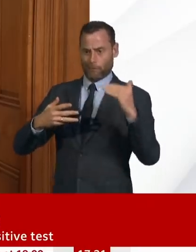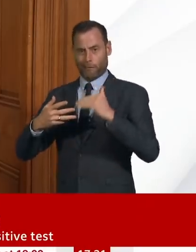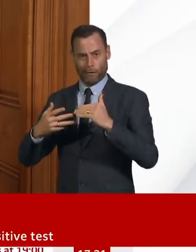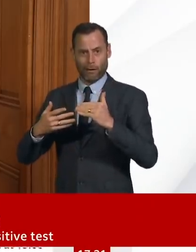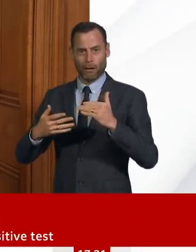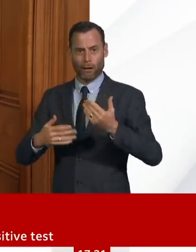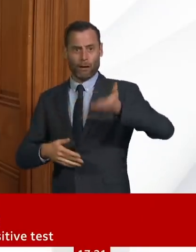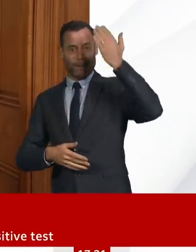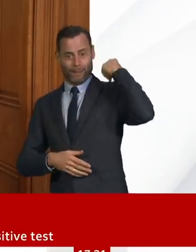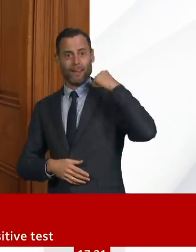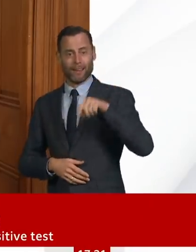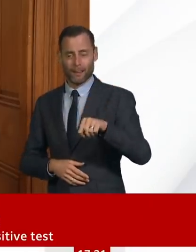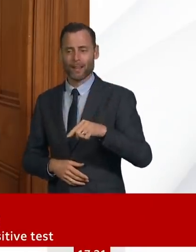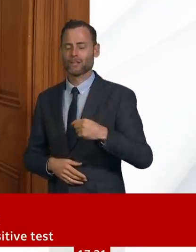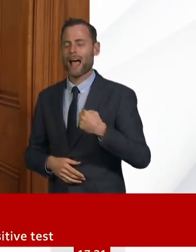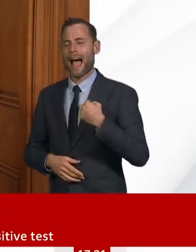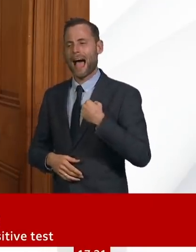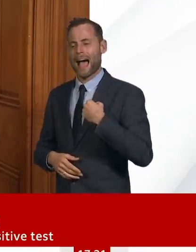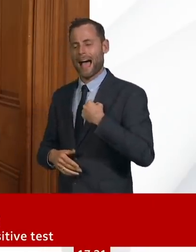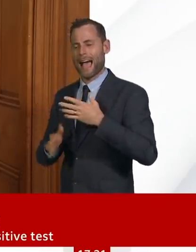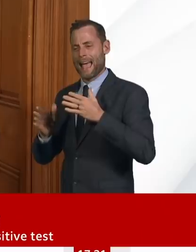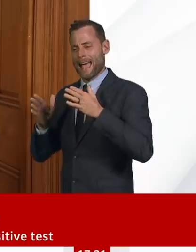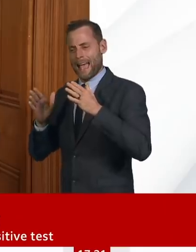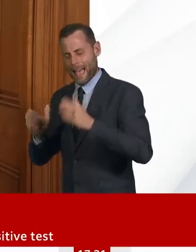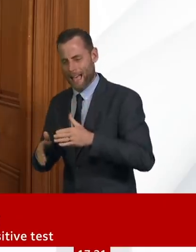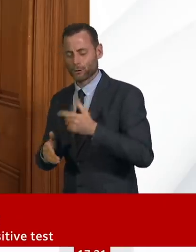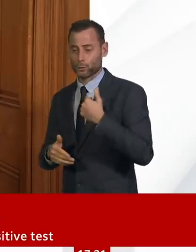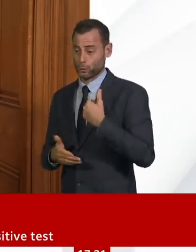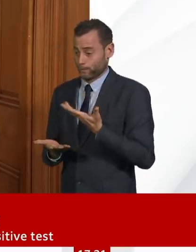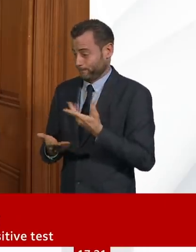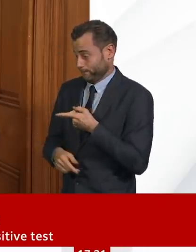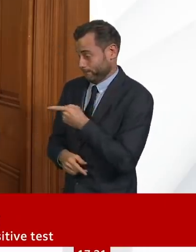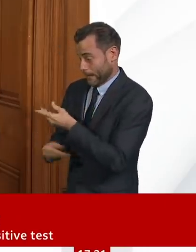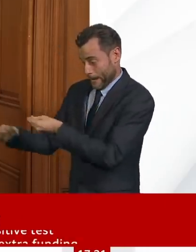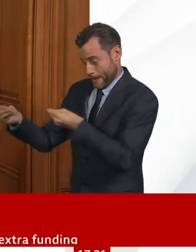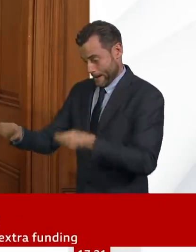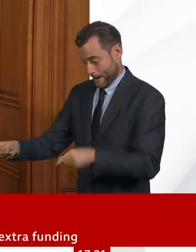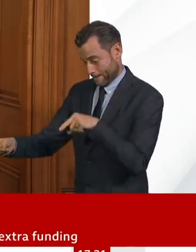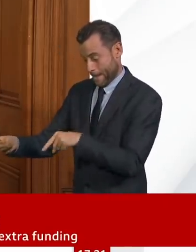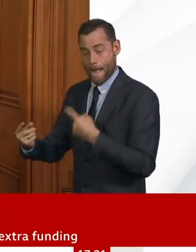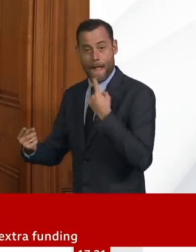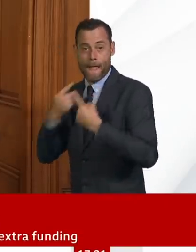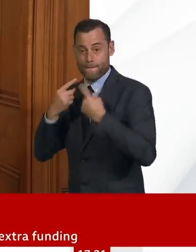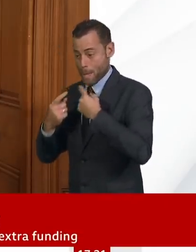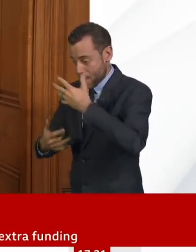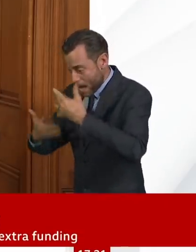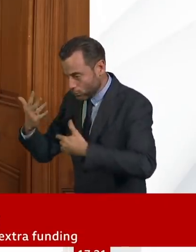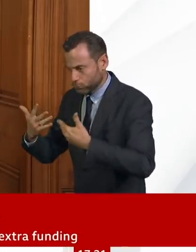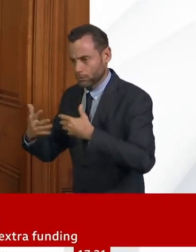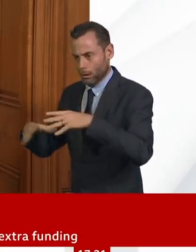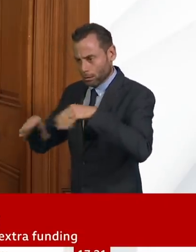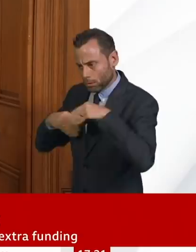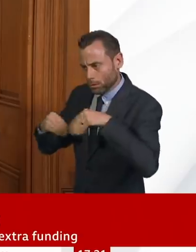I've simply got to look at the data, the alas, the number of deaths, the